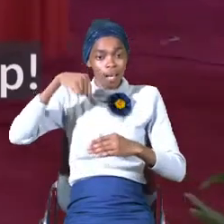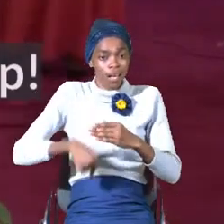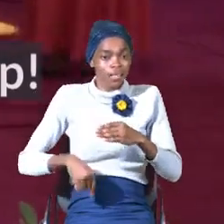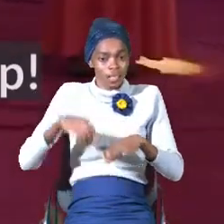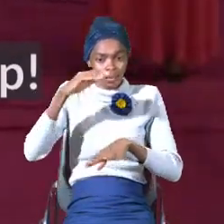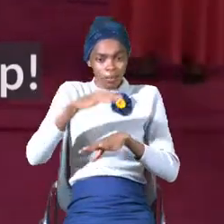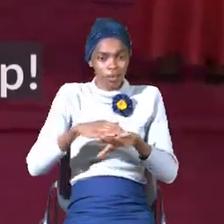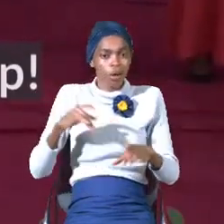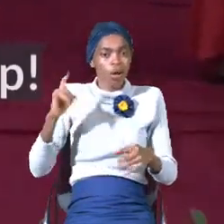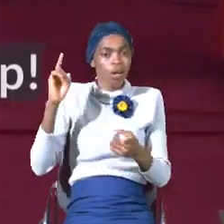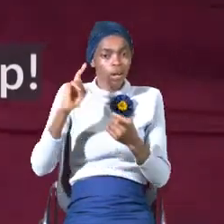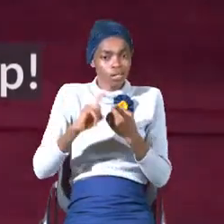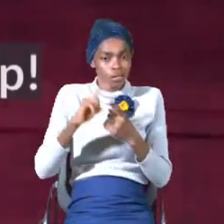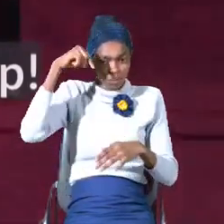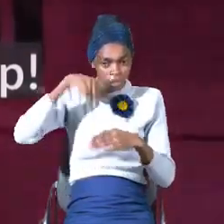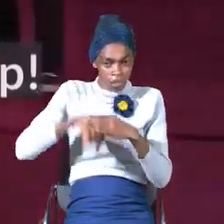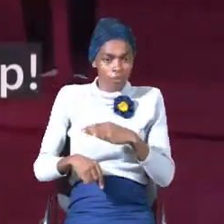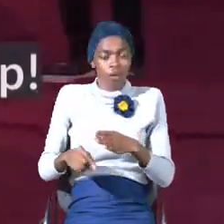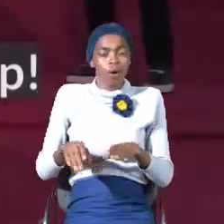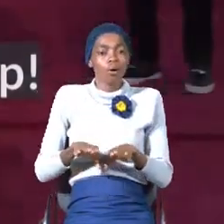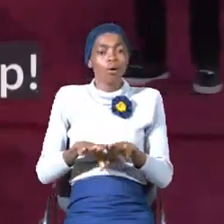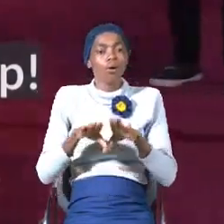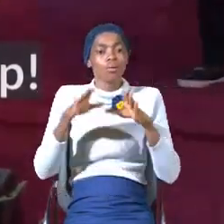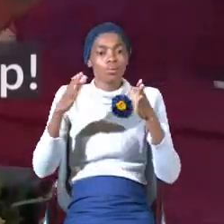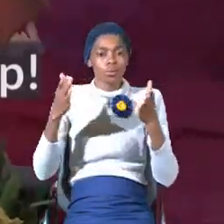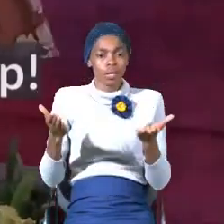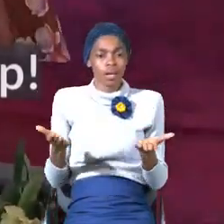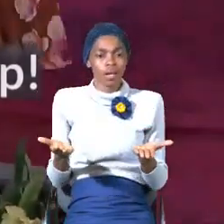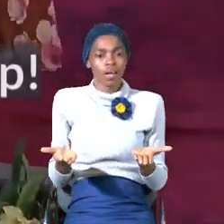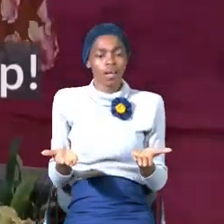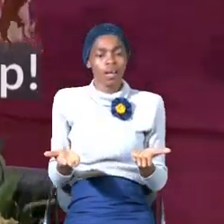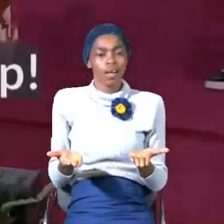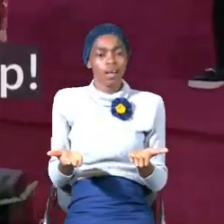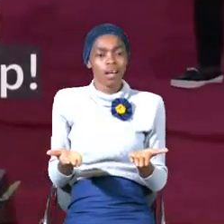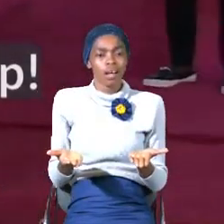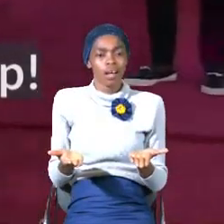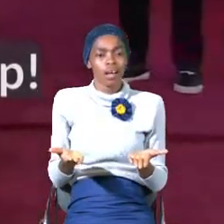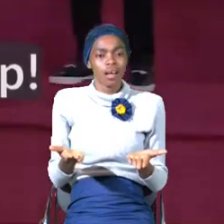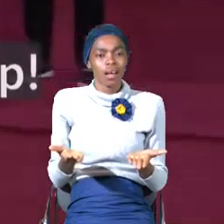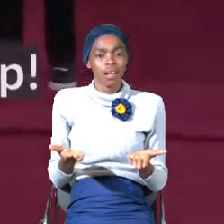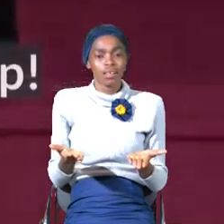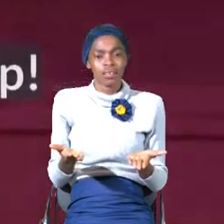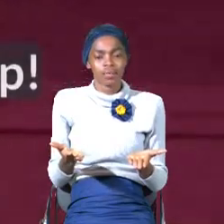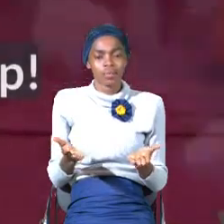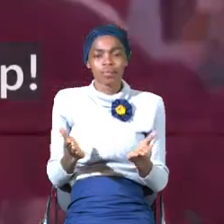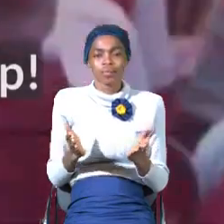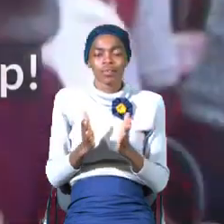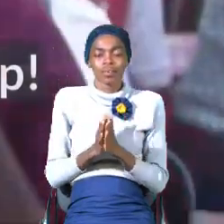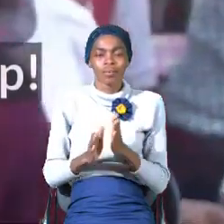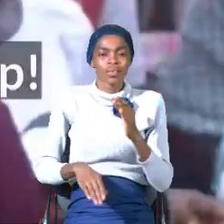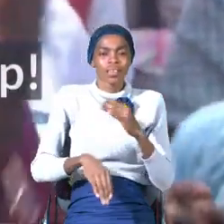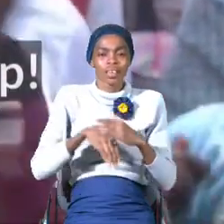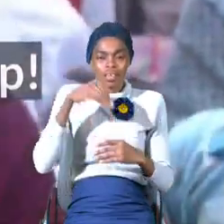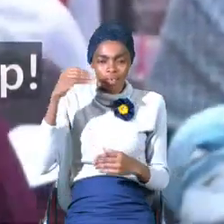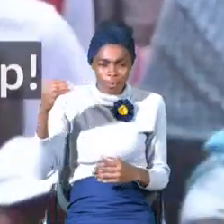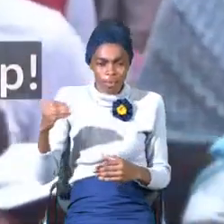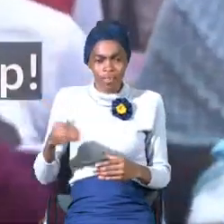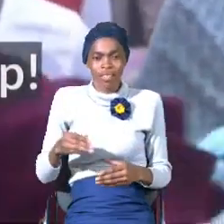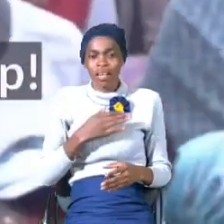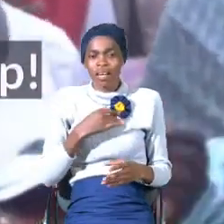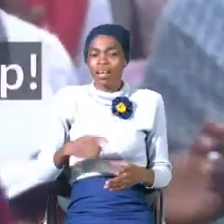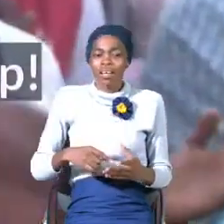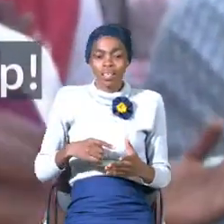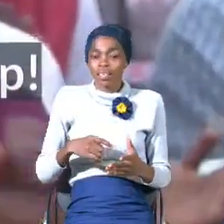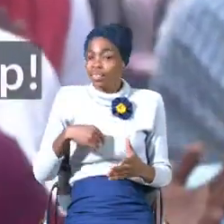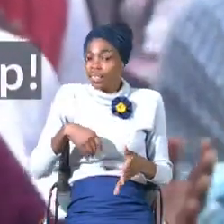up. Let deep call unto thee open up. Somebody just pray out. Let the channels of your